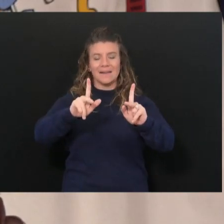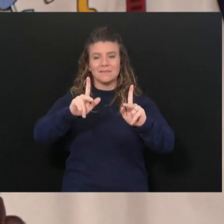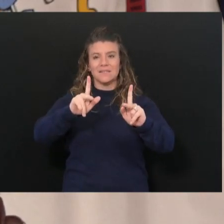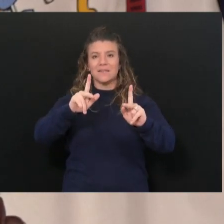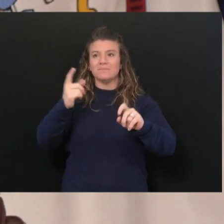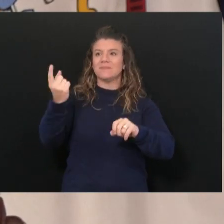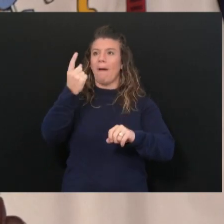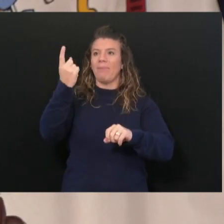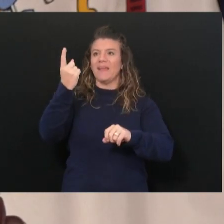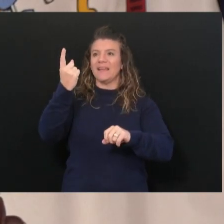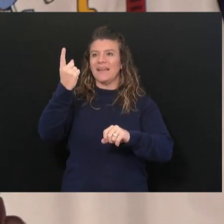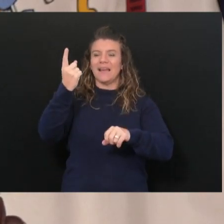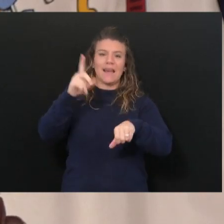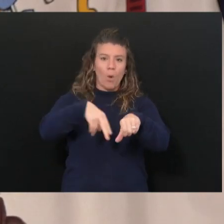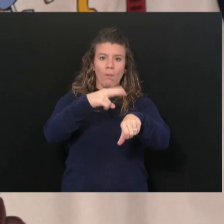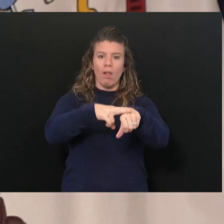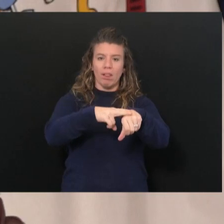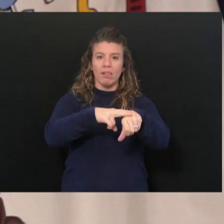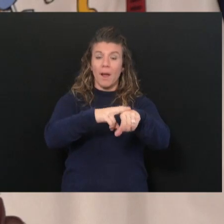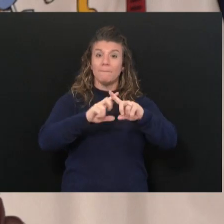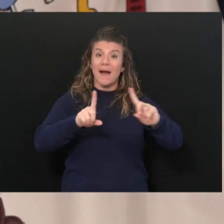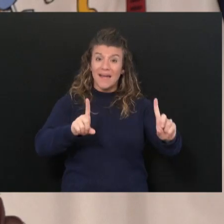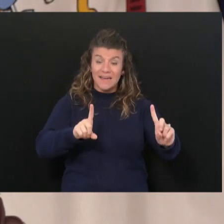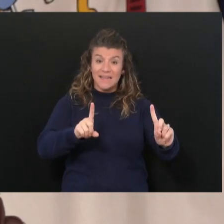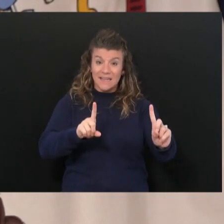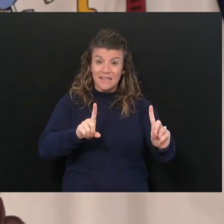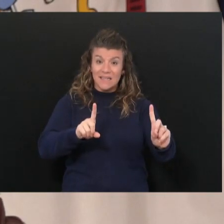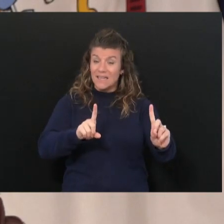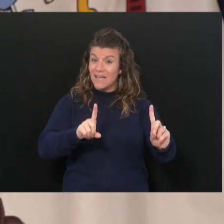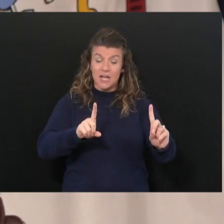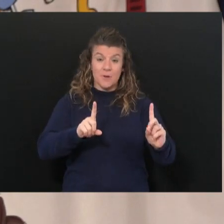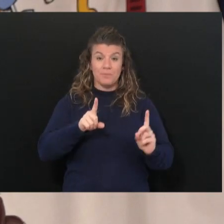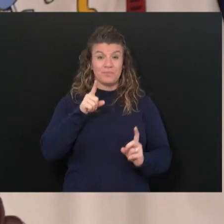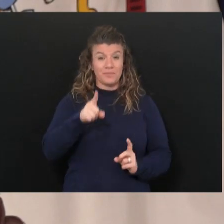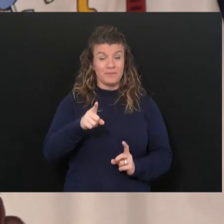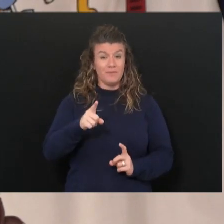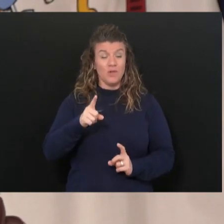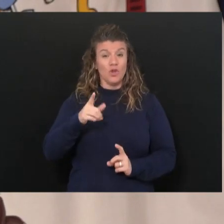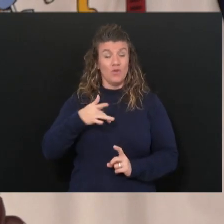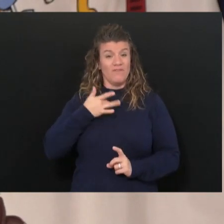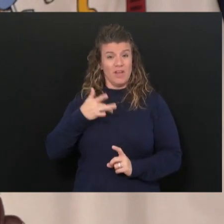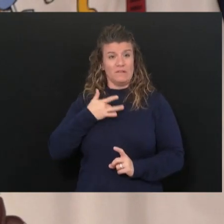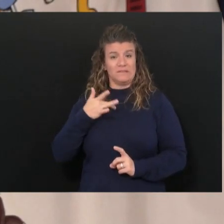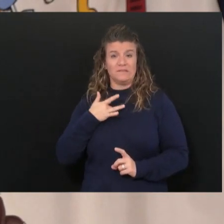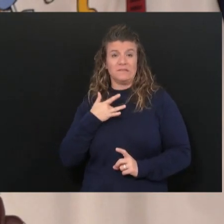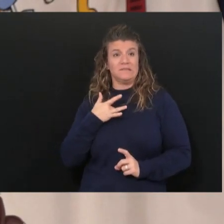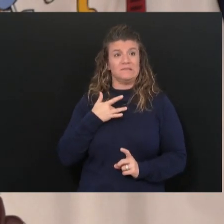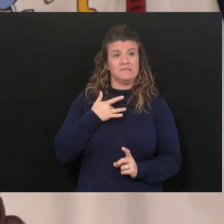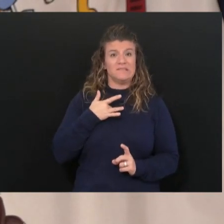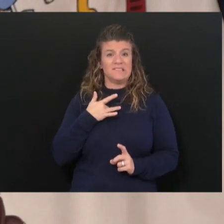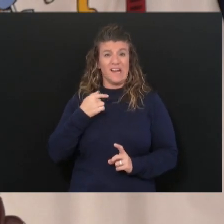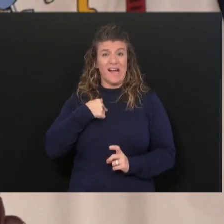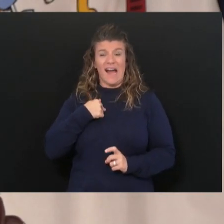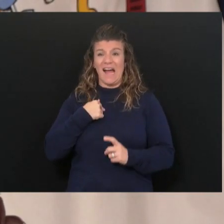resembles normal. But if you happen to be one of the older